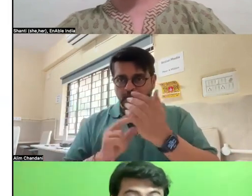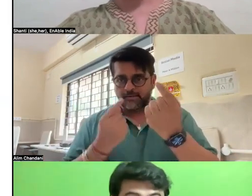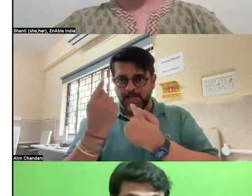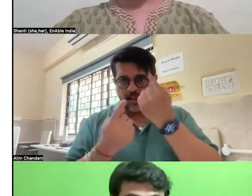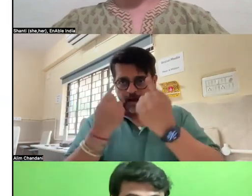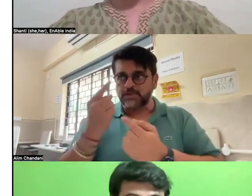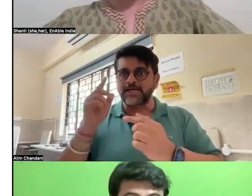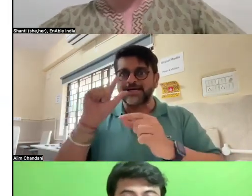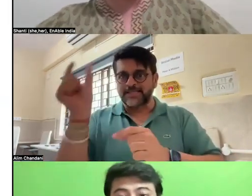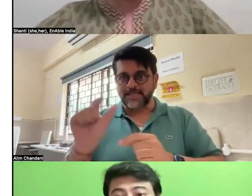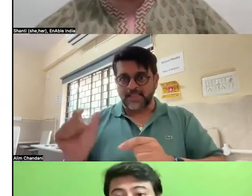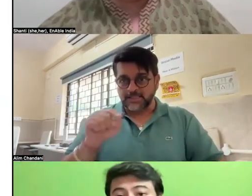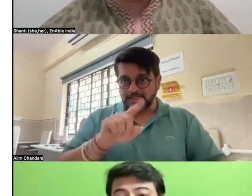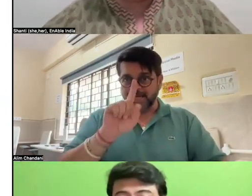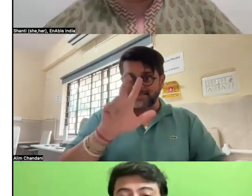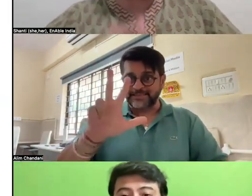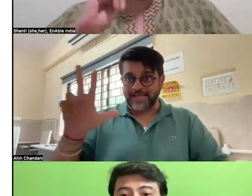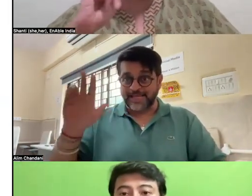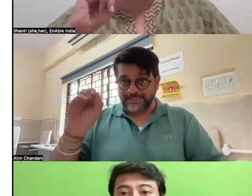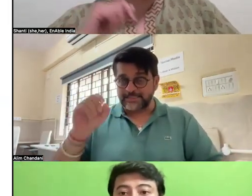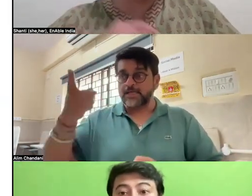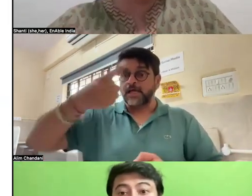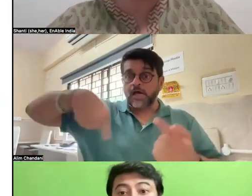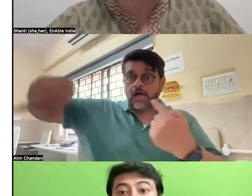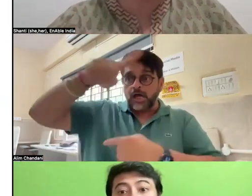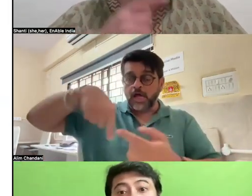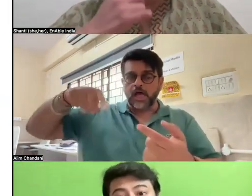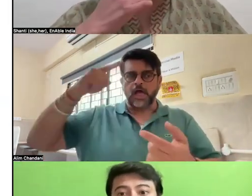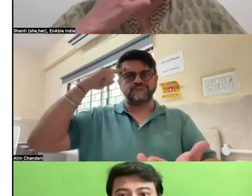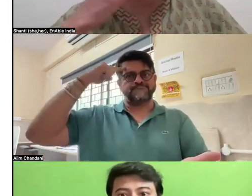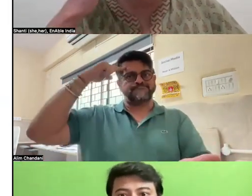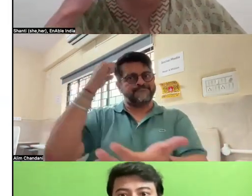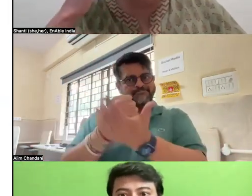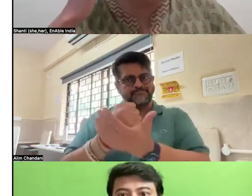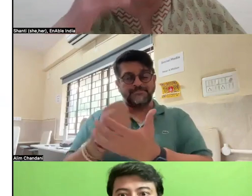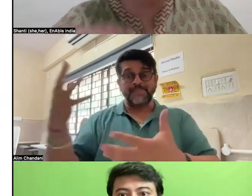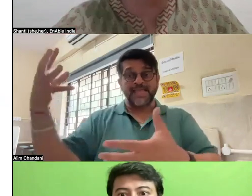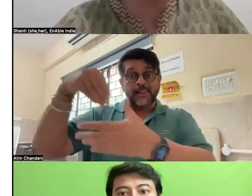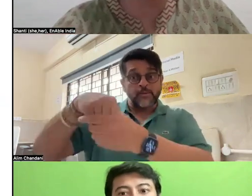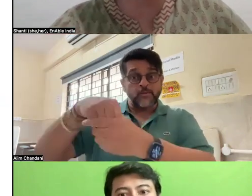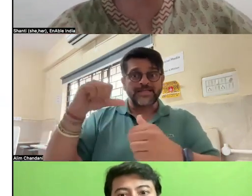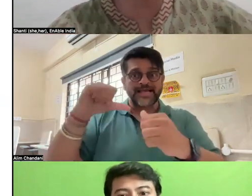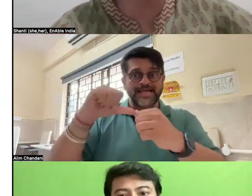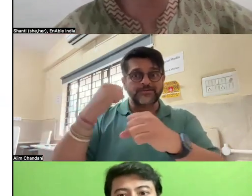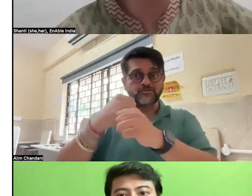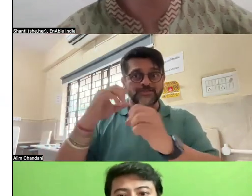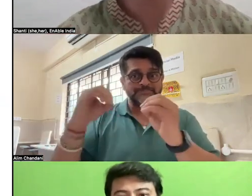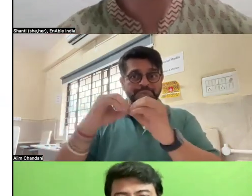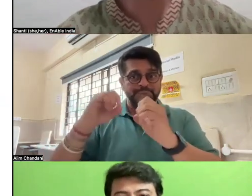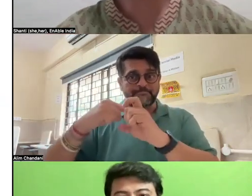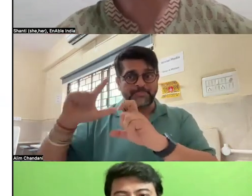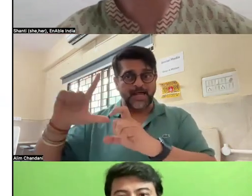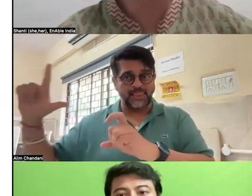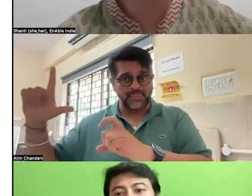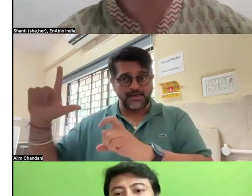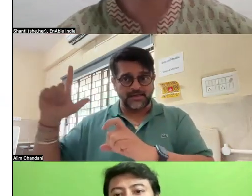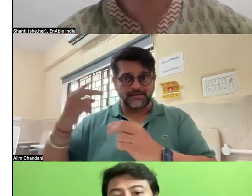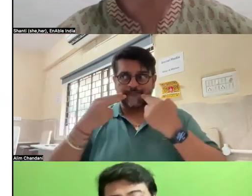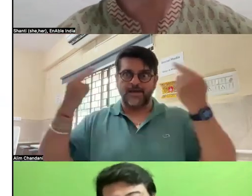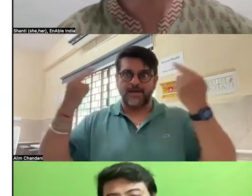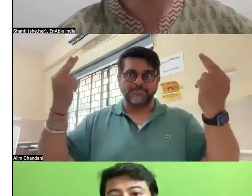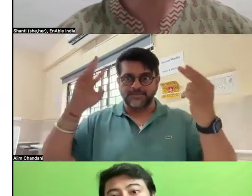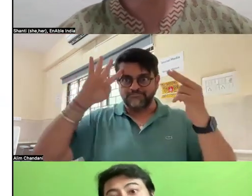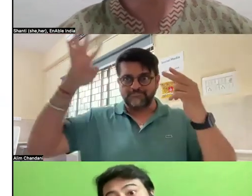in Milan, in Italy, in 1880, where they come together and decide. And this